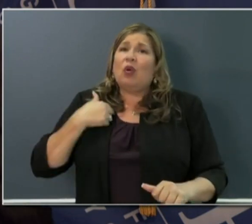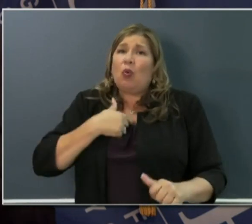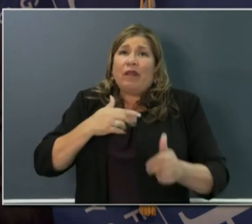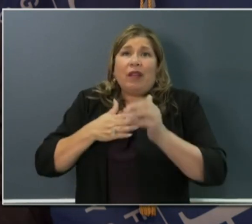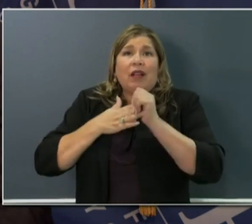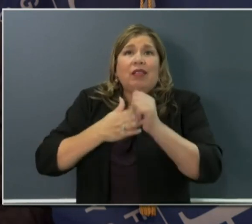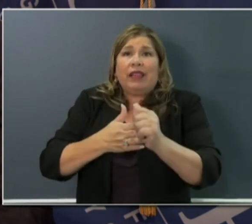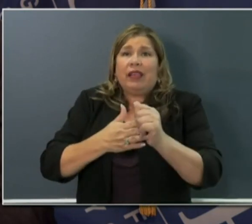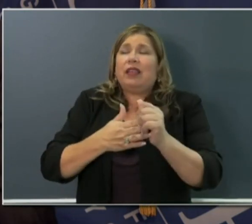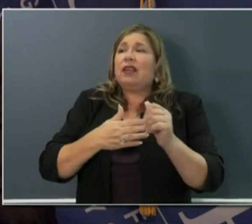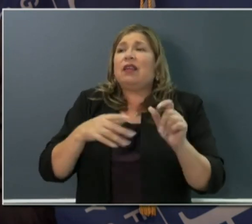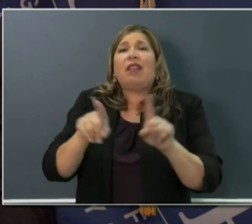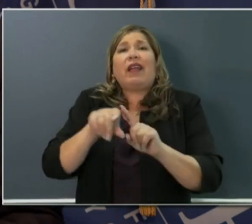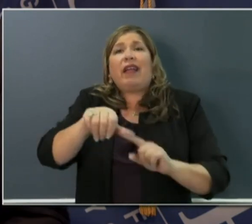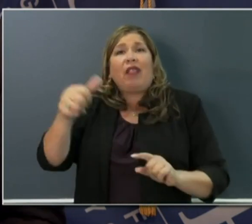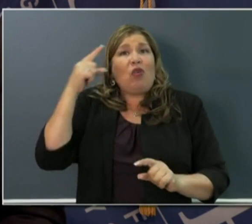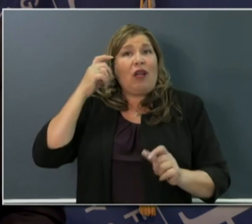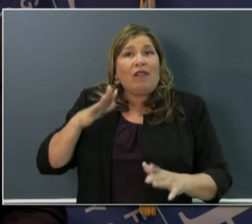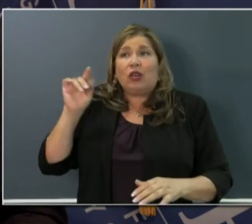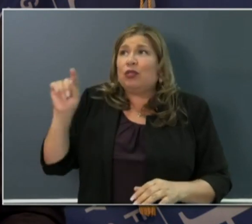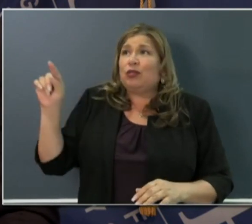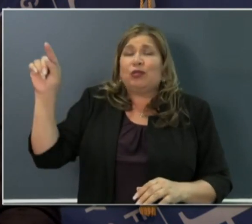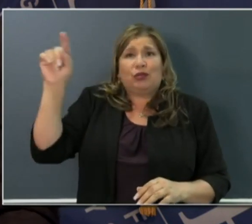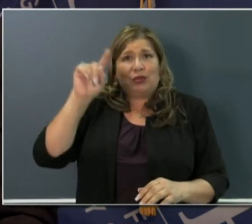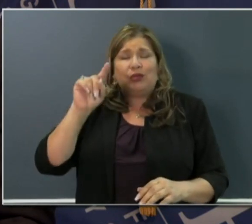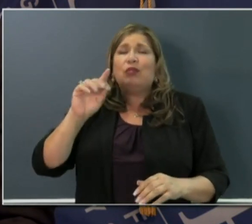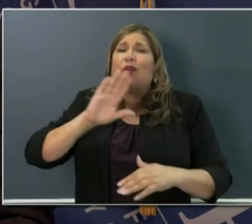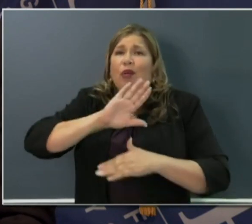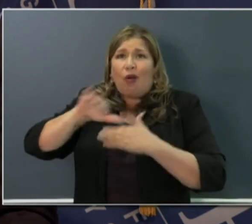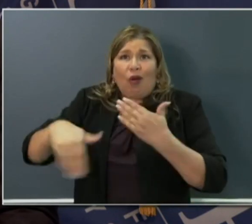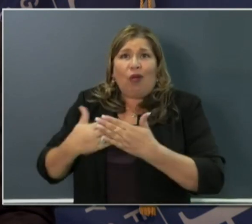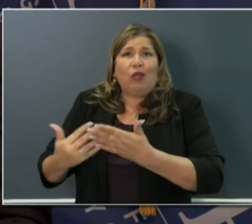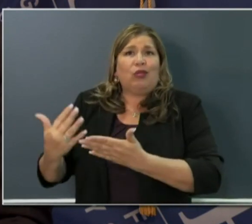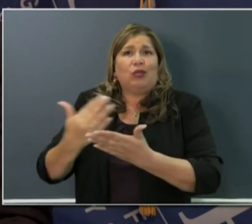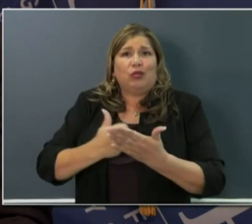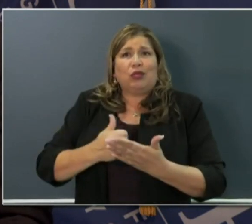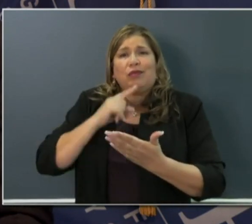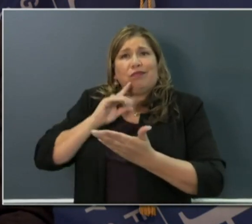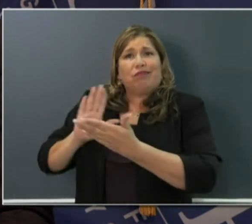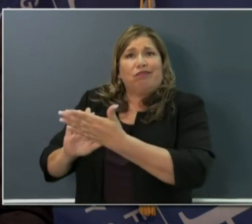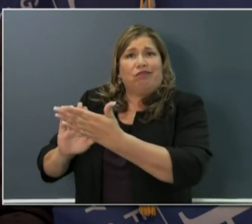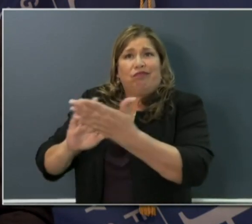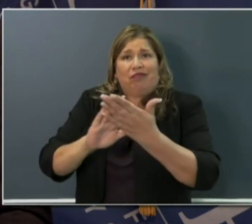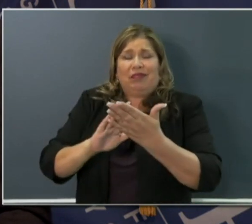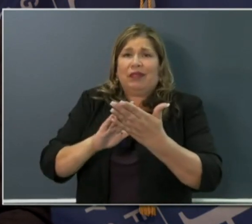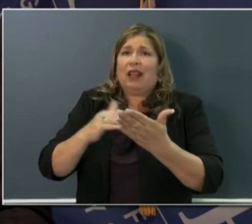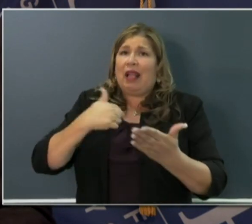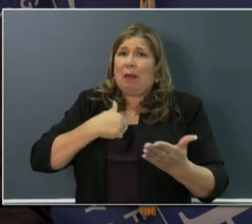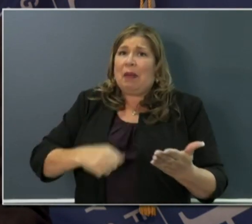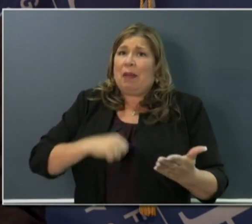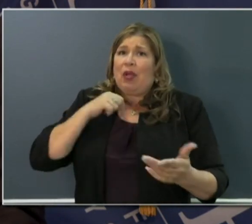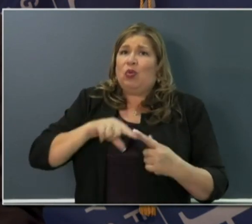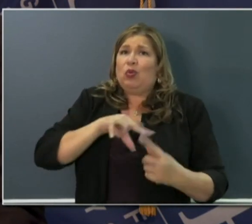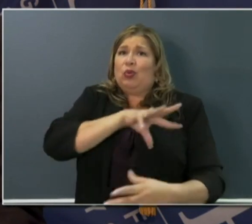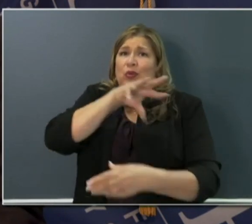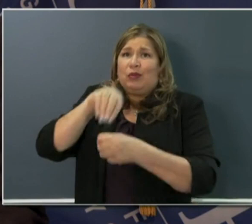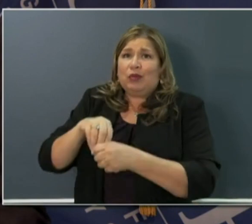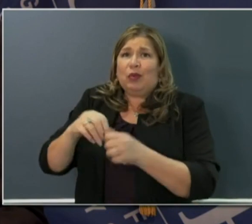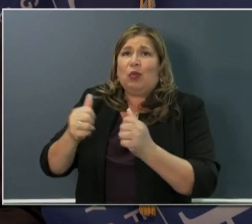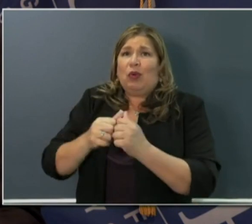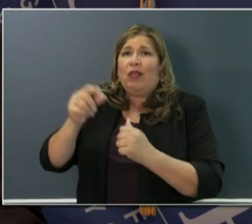job, and all of them deserve credit to some degree or another. And I'm proud to be part of those 50